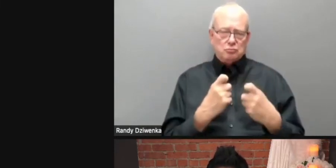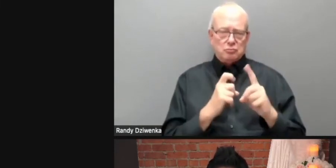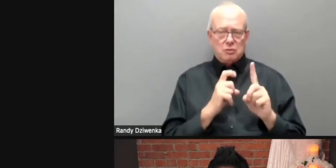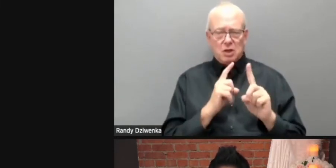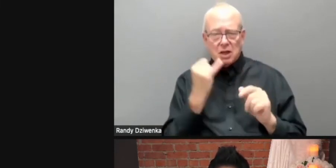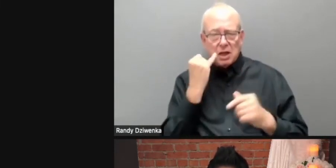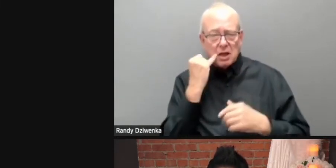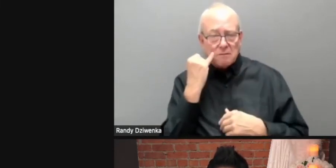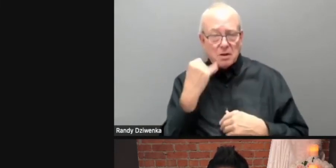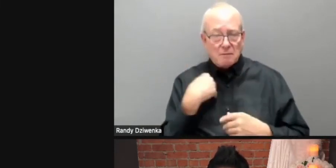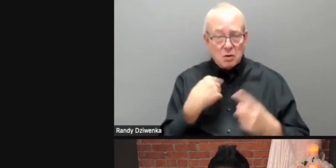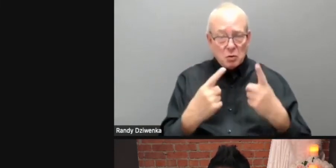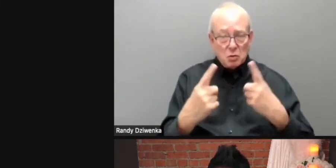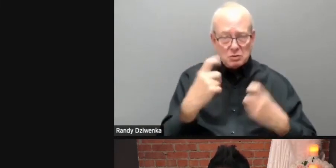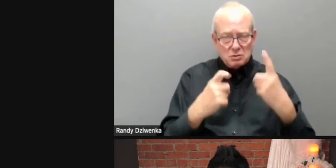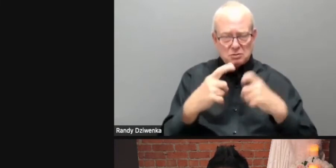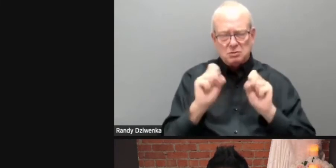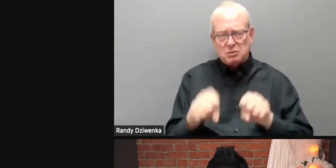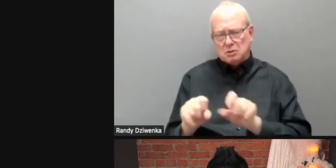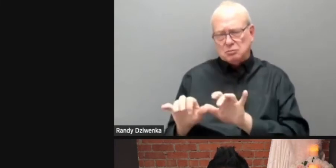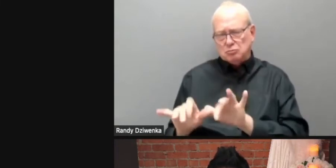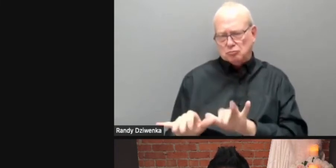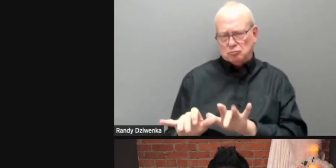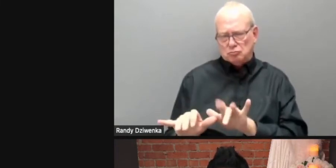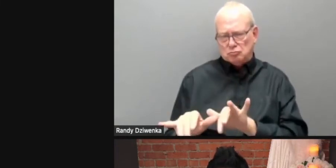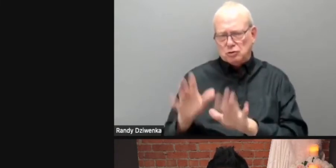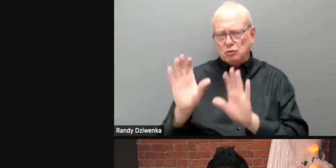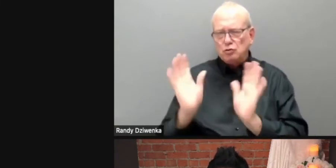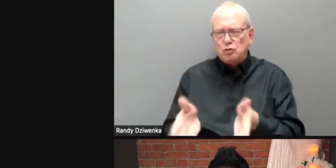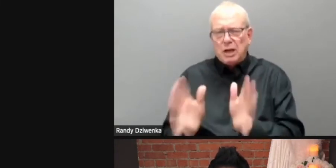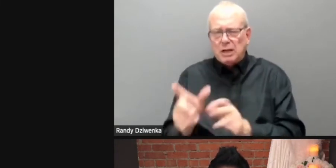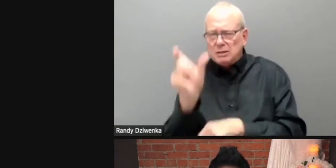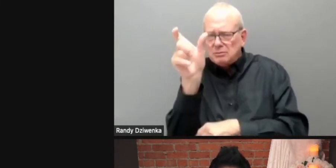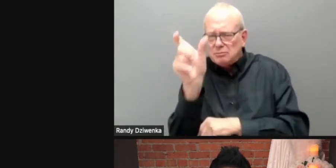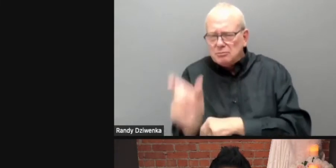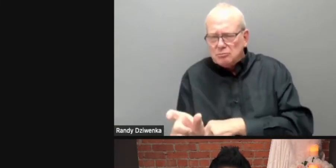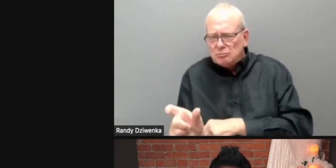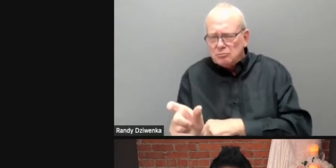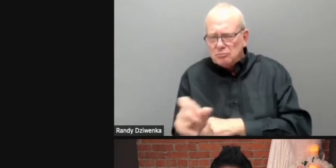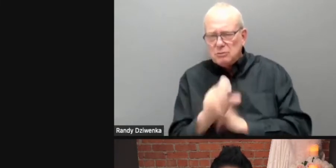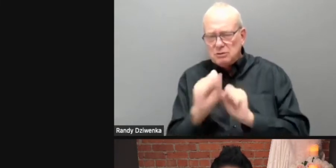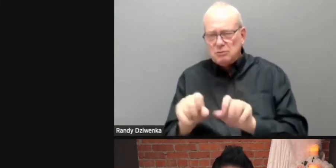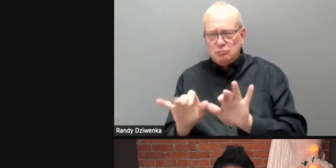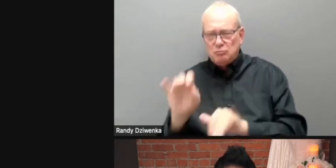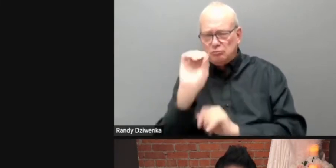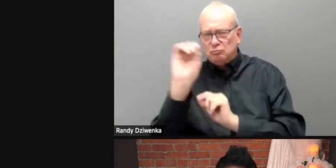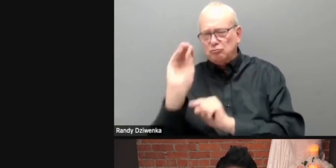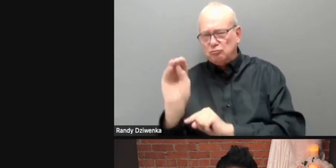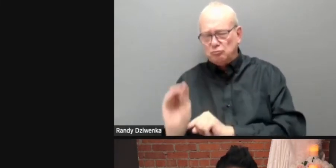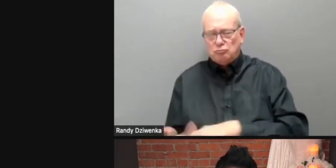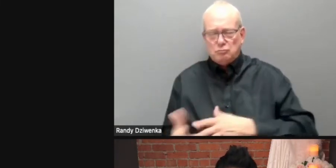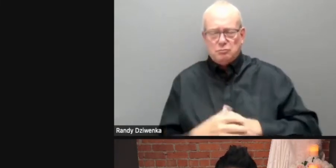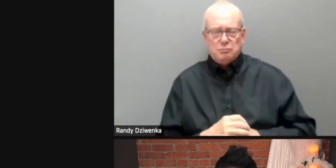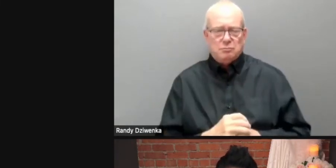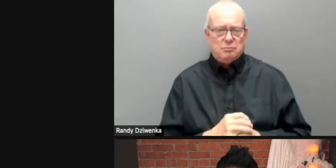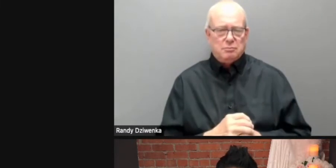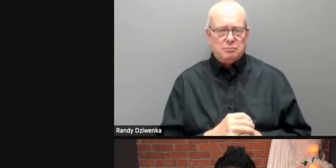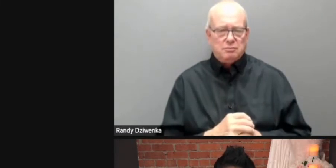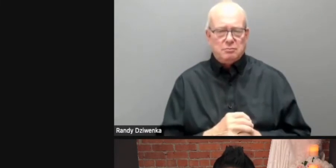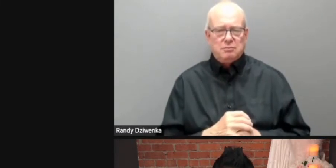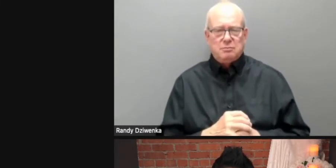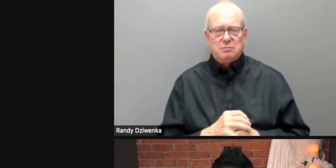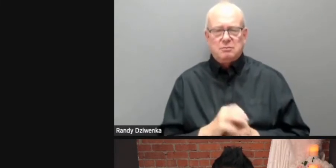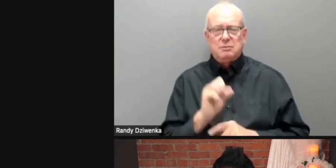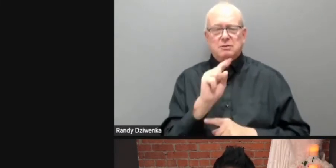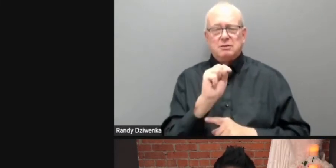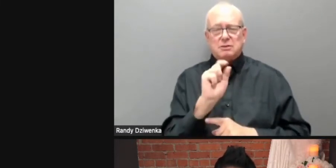social platform that you are viewing this event from. And our staff at Calgary Pride will gather those questions. And towards